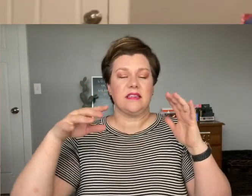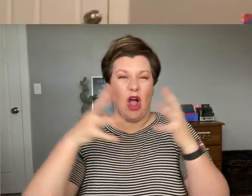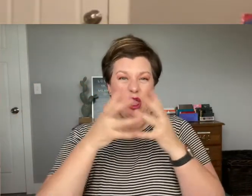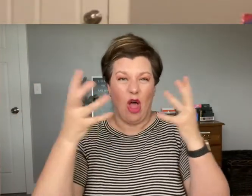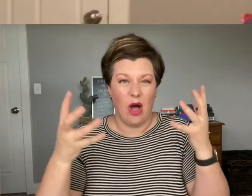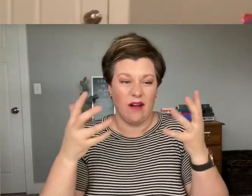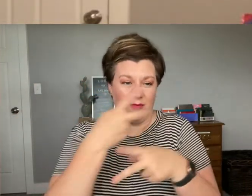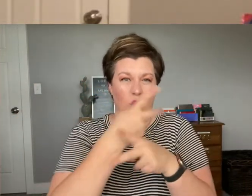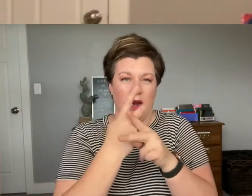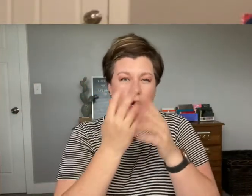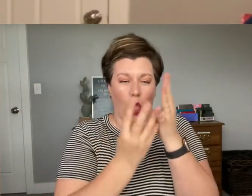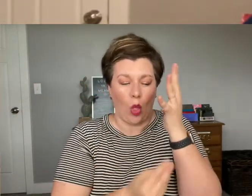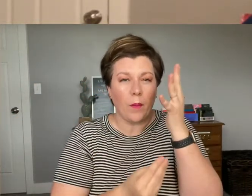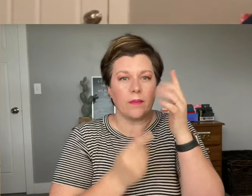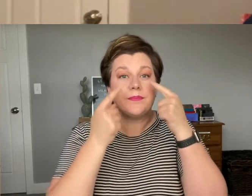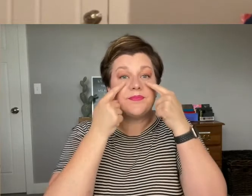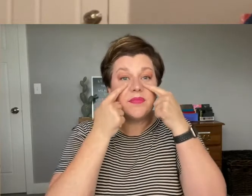Whoop, stuff came out, hold on.